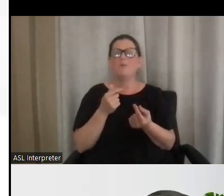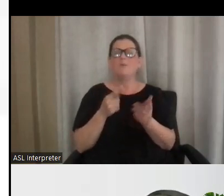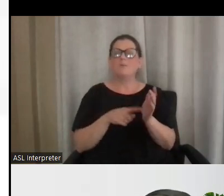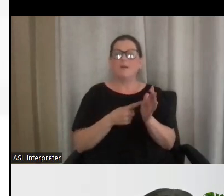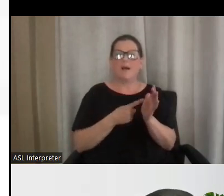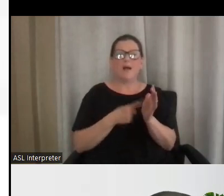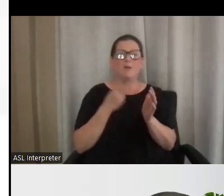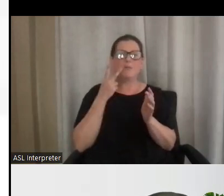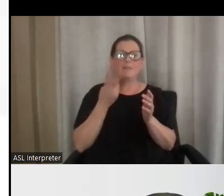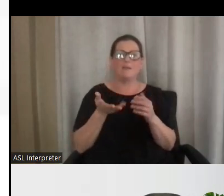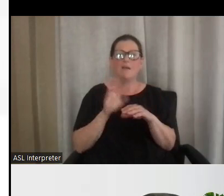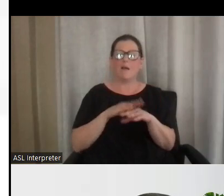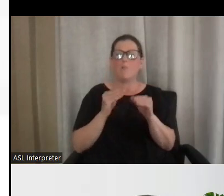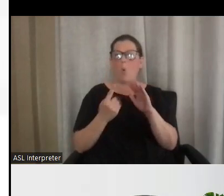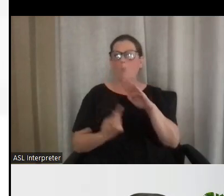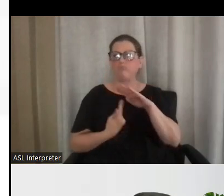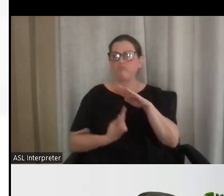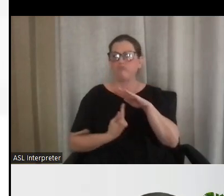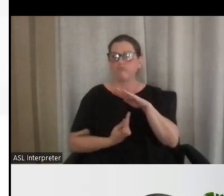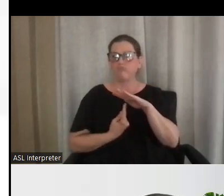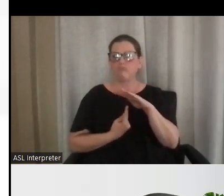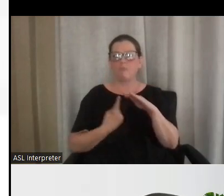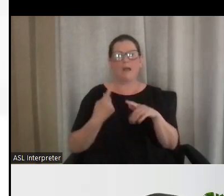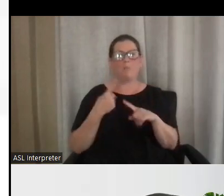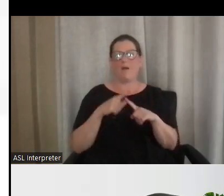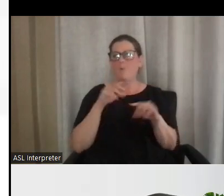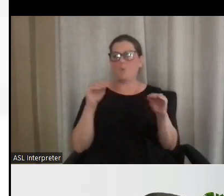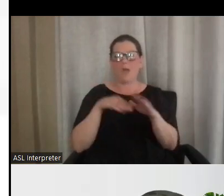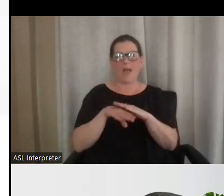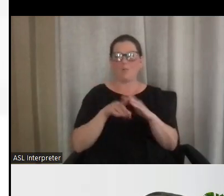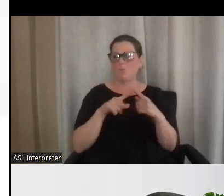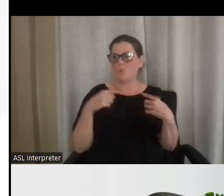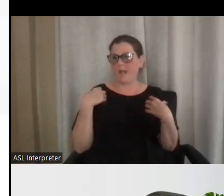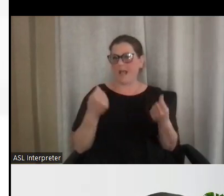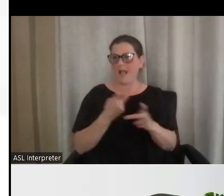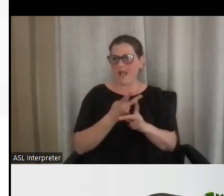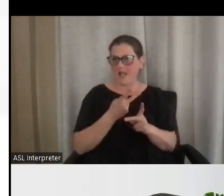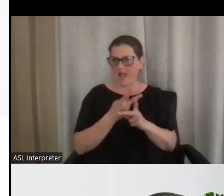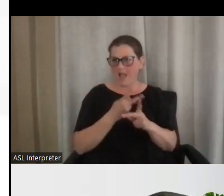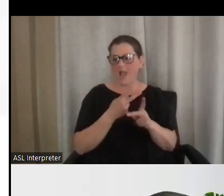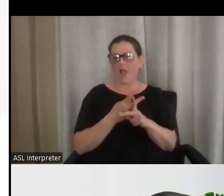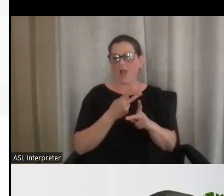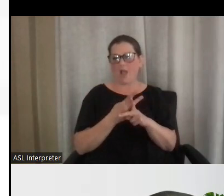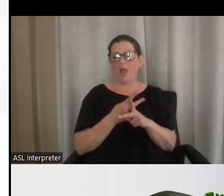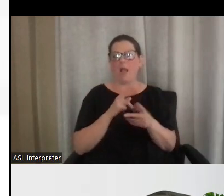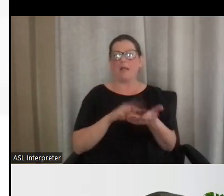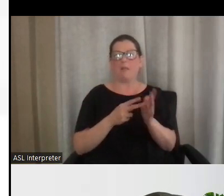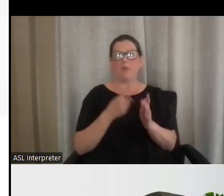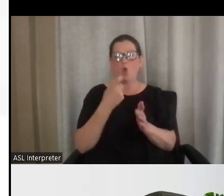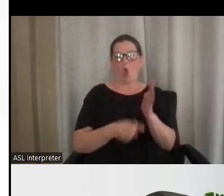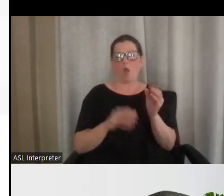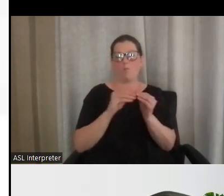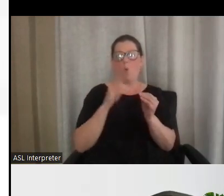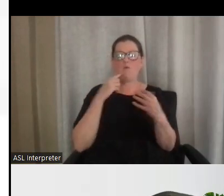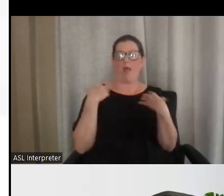see increased isolation, and again, lack of access to care and an increased healthcare expenditure for those experiencing